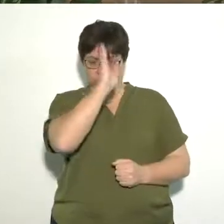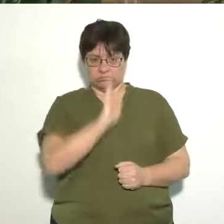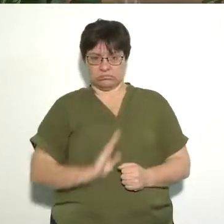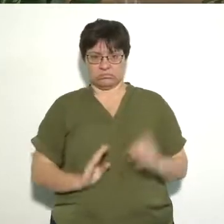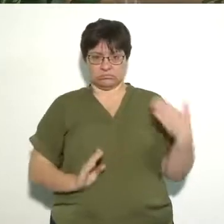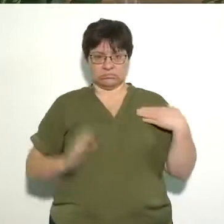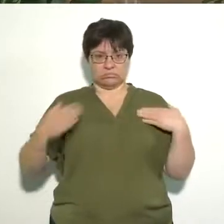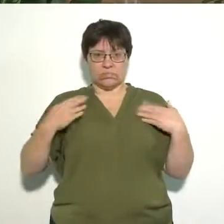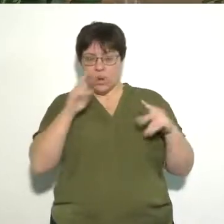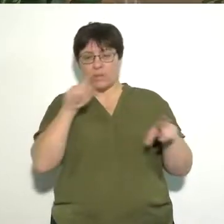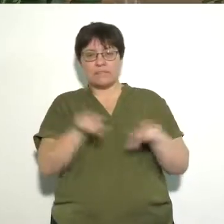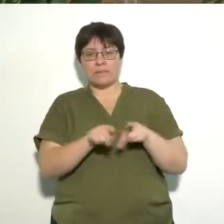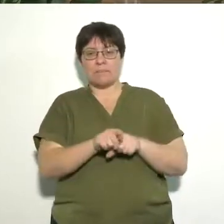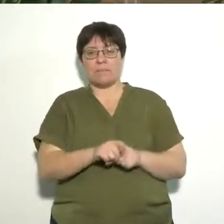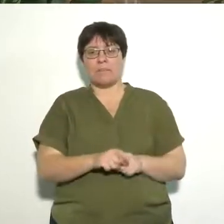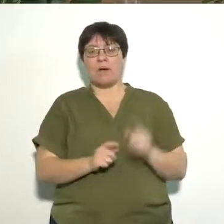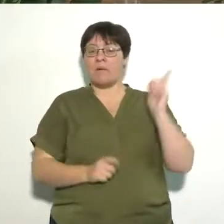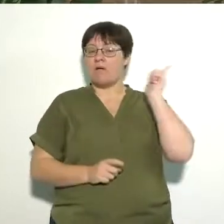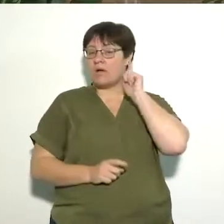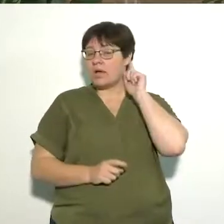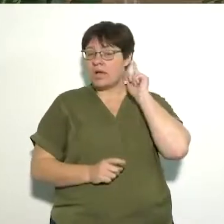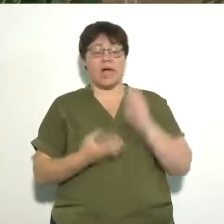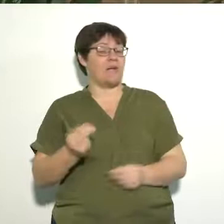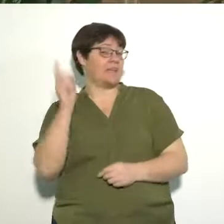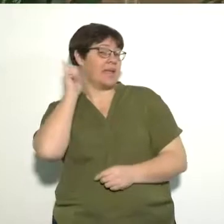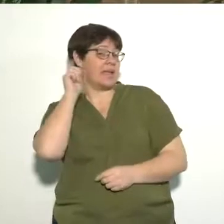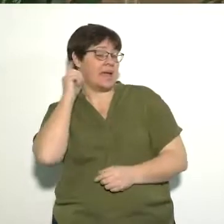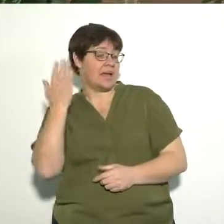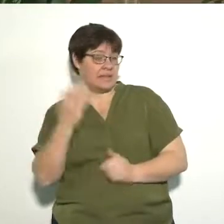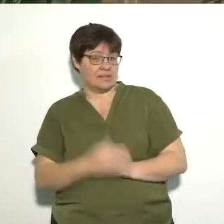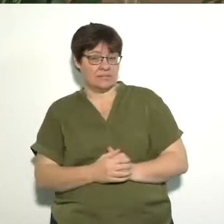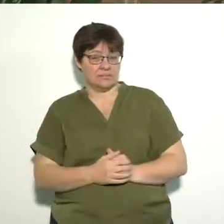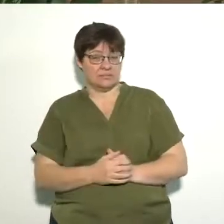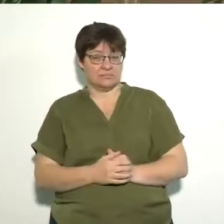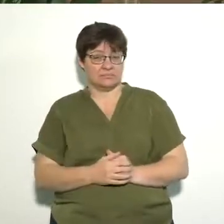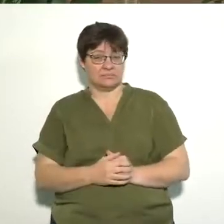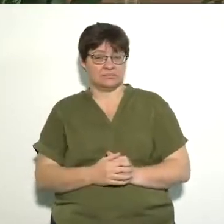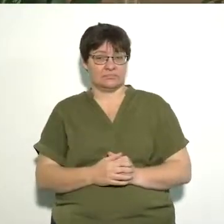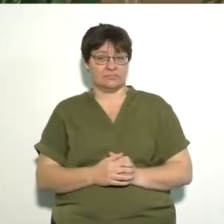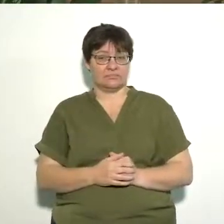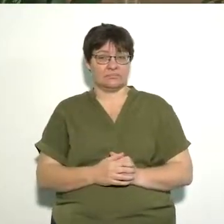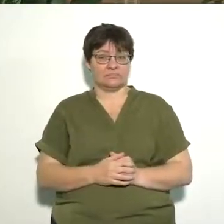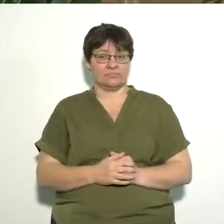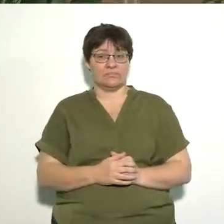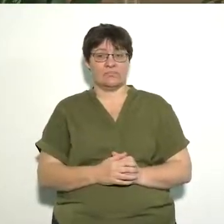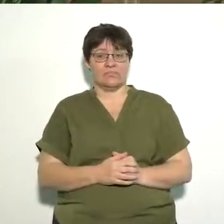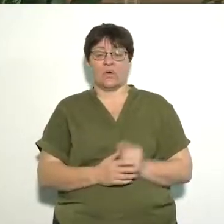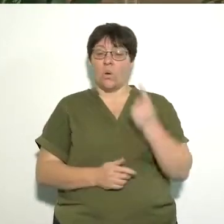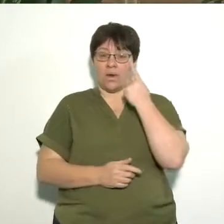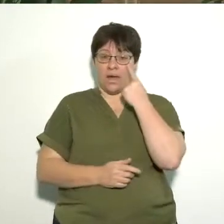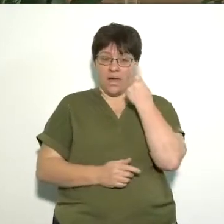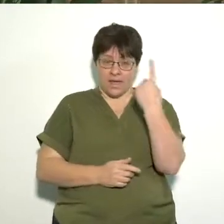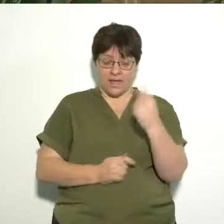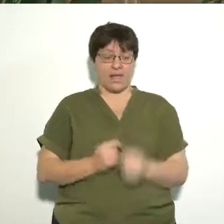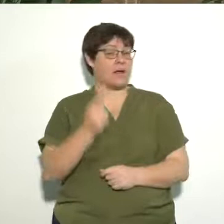symmetrical. If I look at my face, I have an ear on the right-hand side, I have an ear on the left-hand side. I have an eye